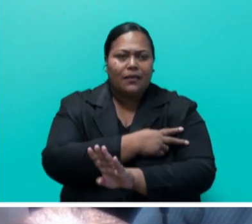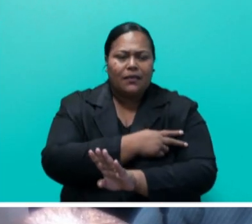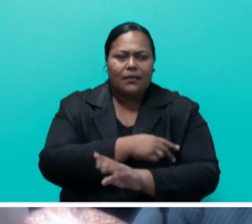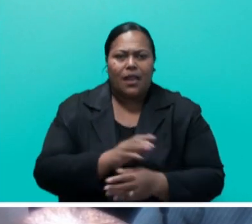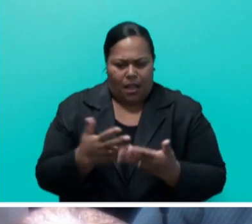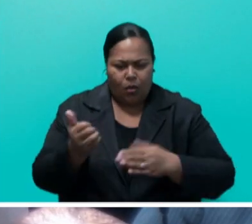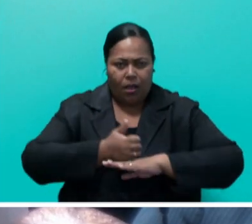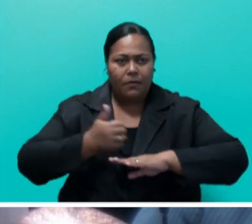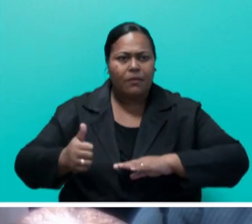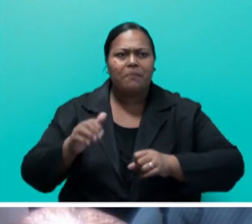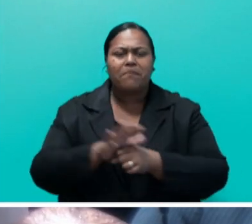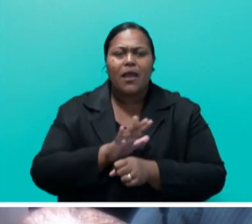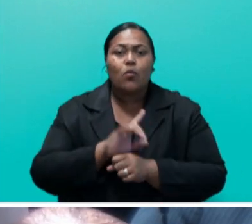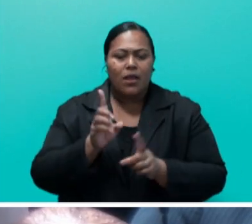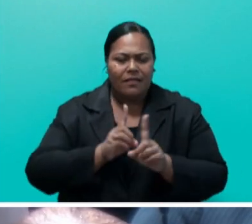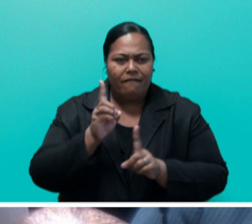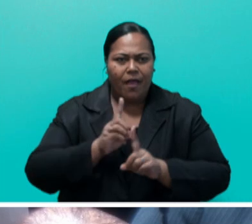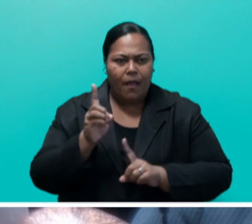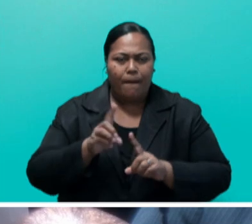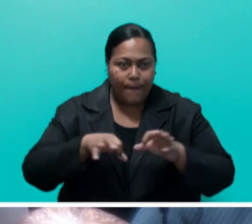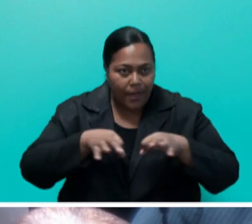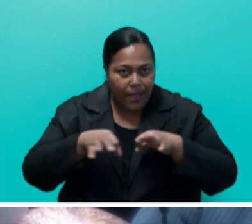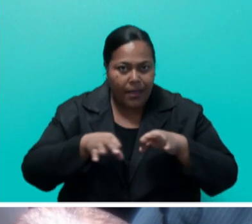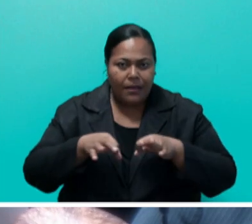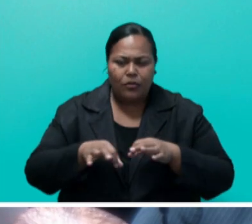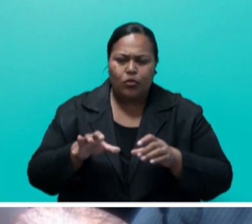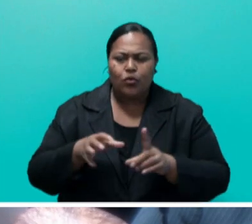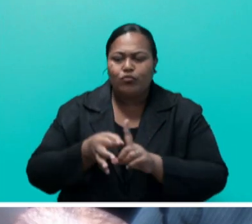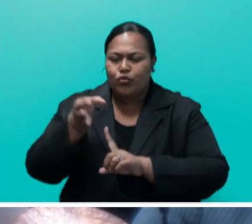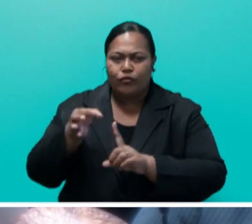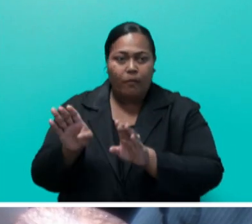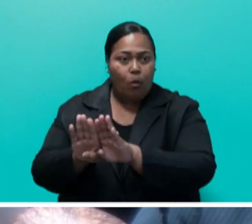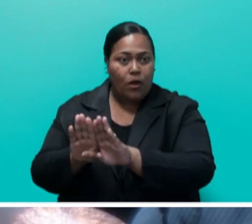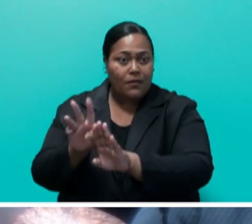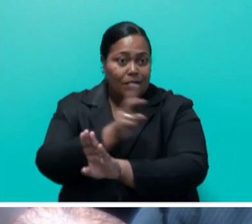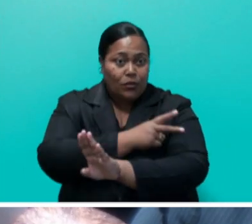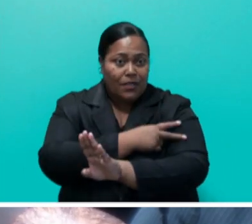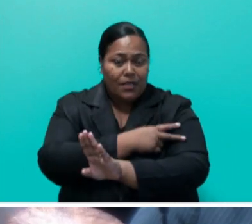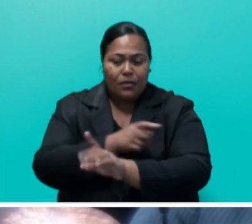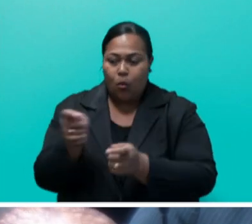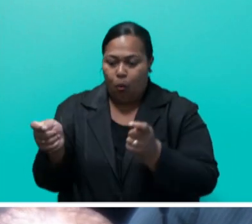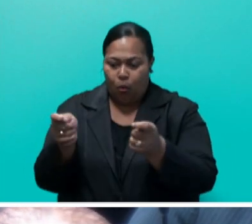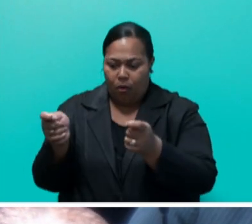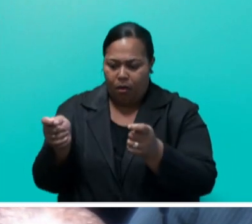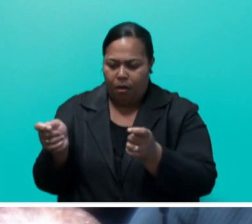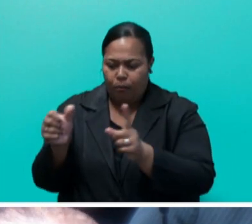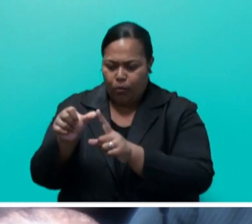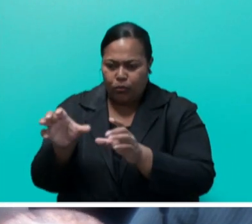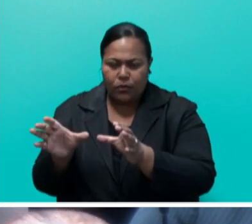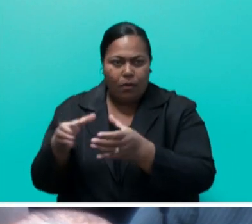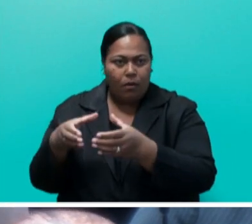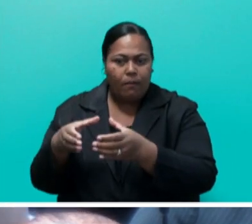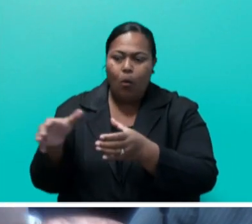has developed a comprehensive framework to enhance border security, incorporating a coordinated approach among all